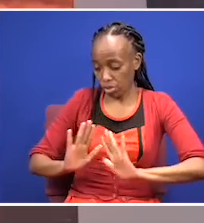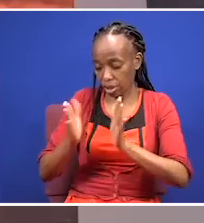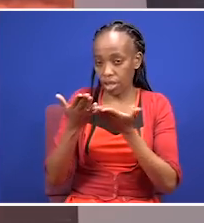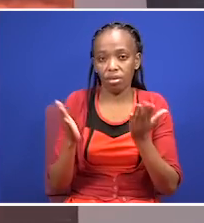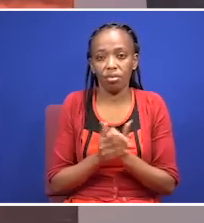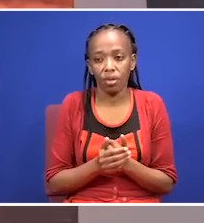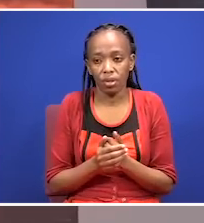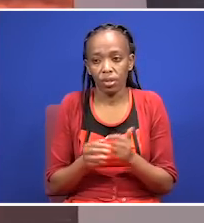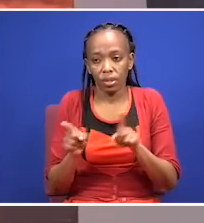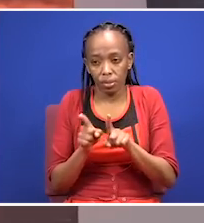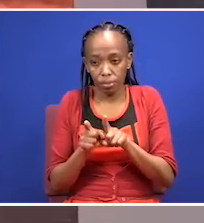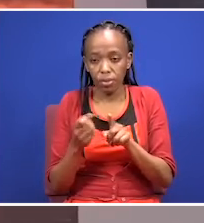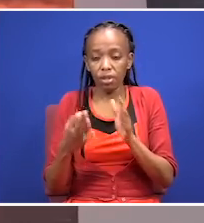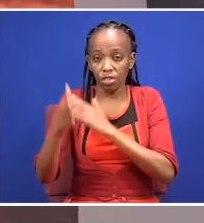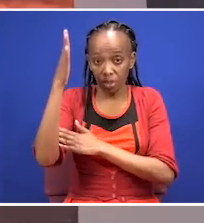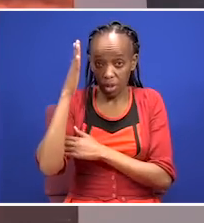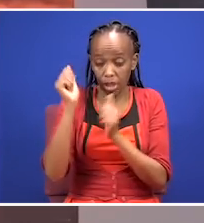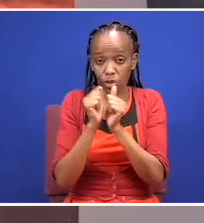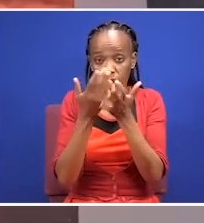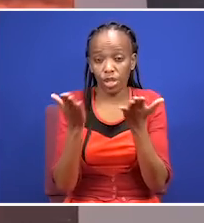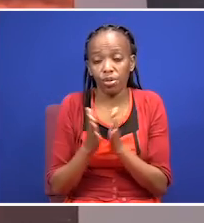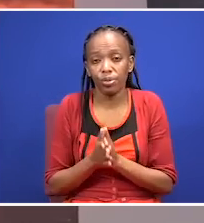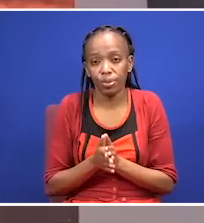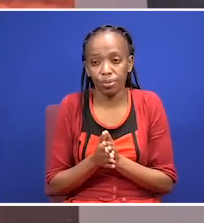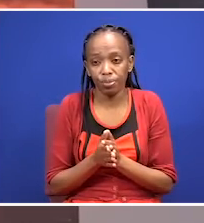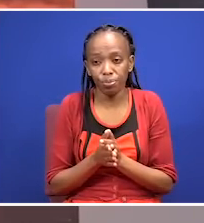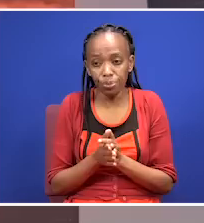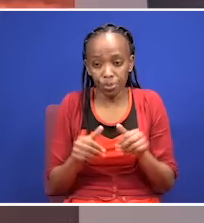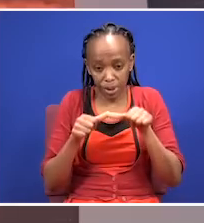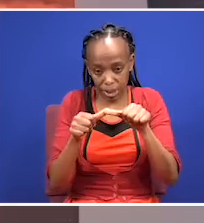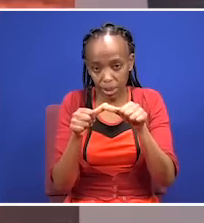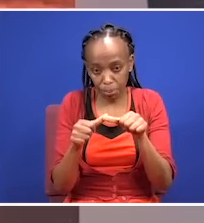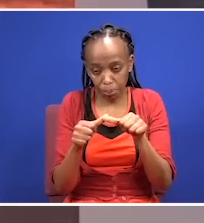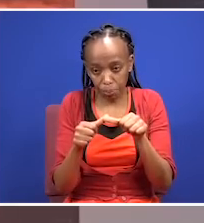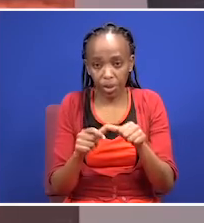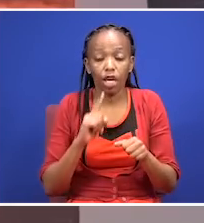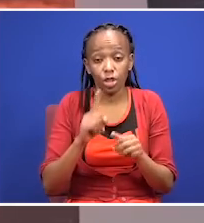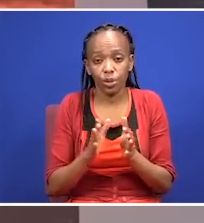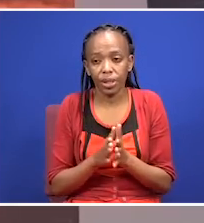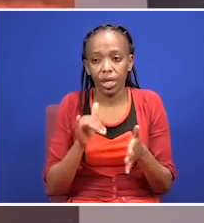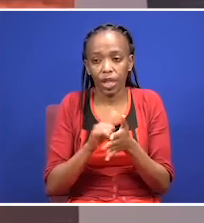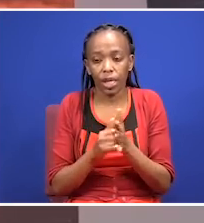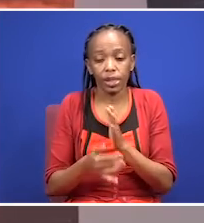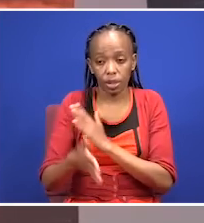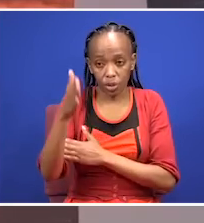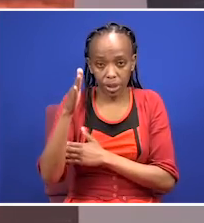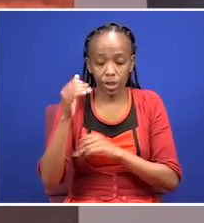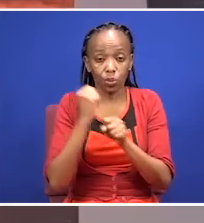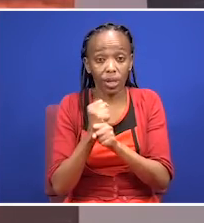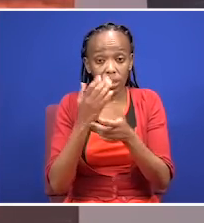you as long as god is with you stay well assured that he's up to